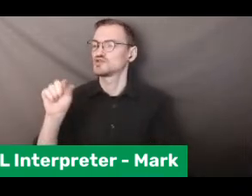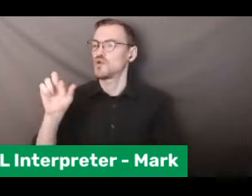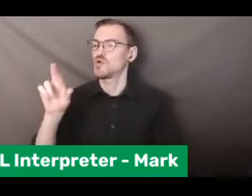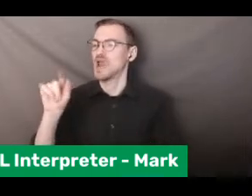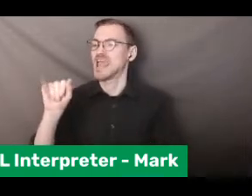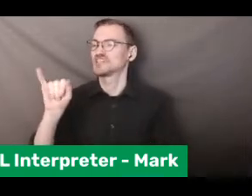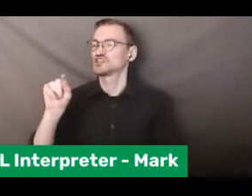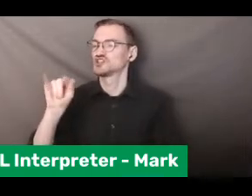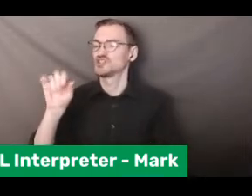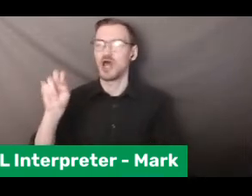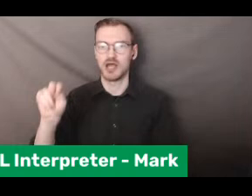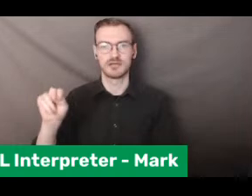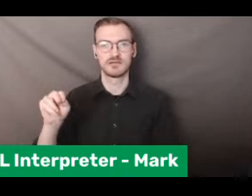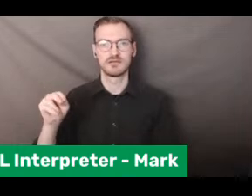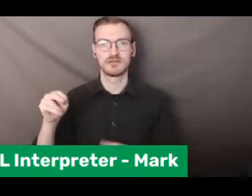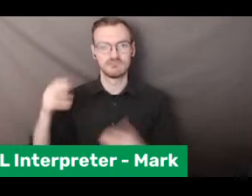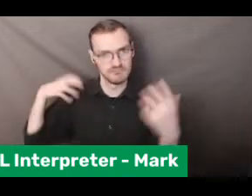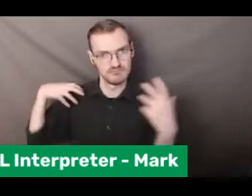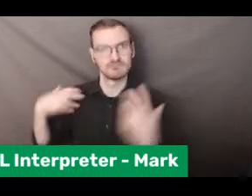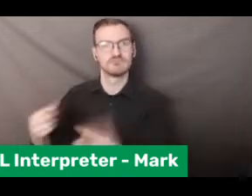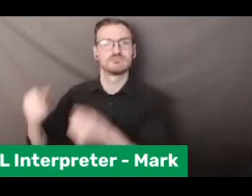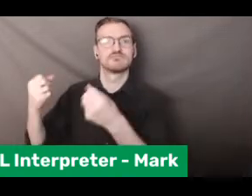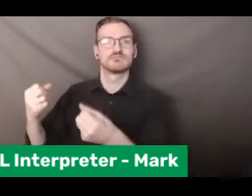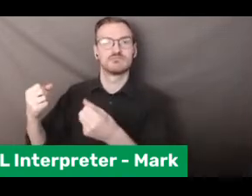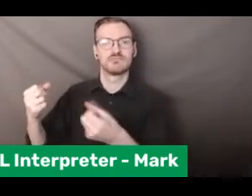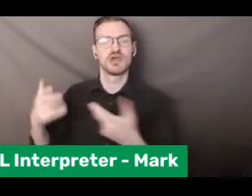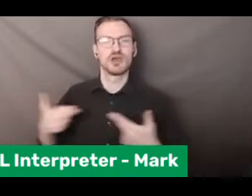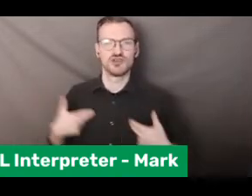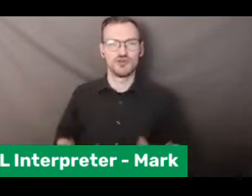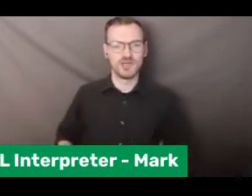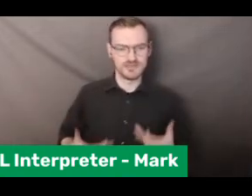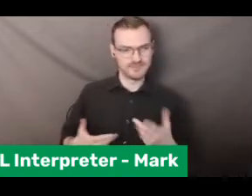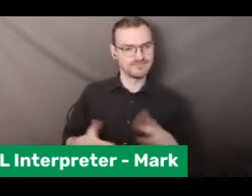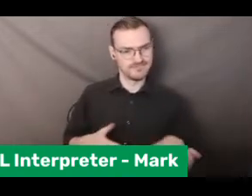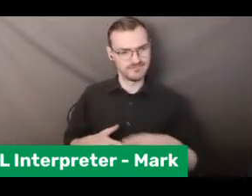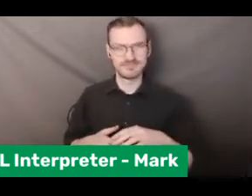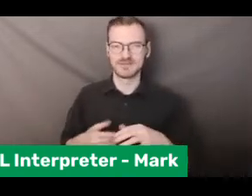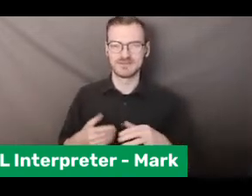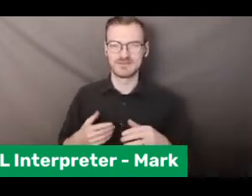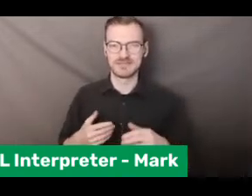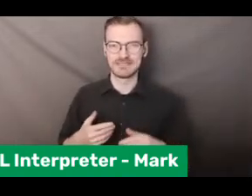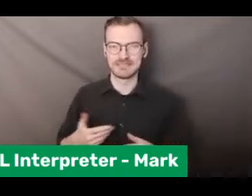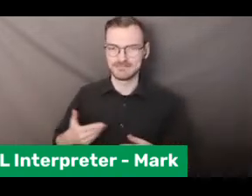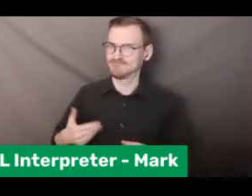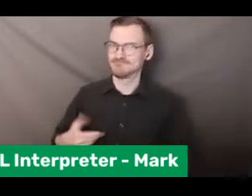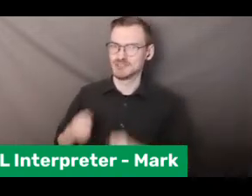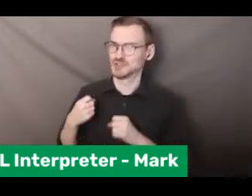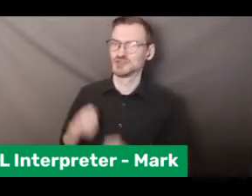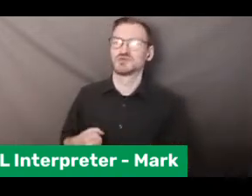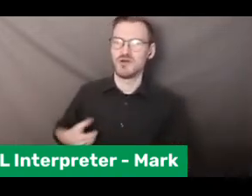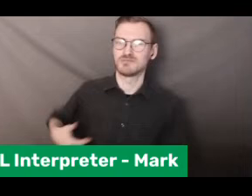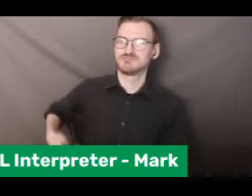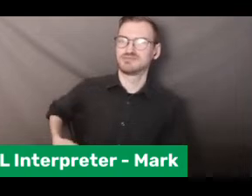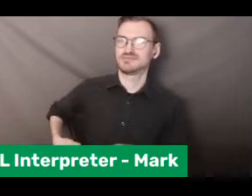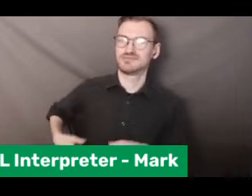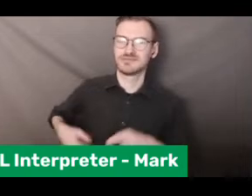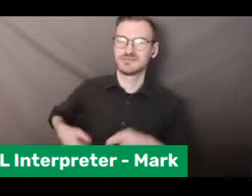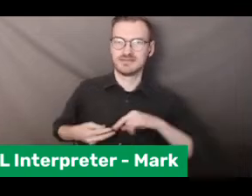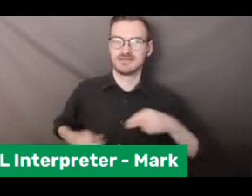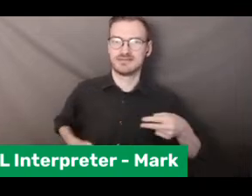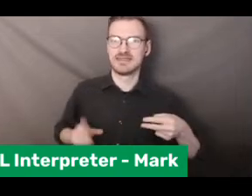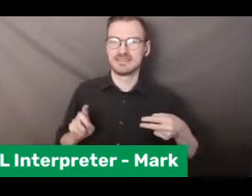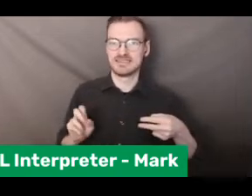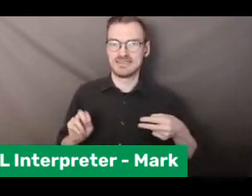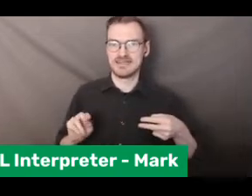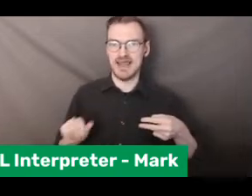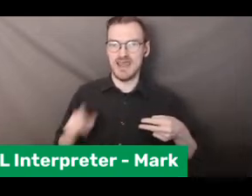DNA to care for each other, to love one another, to ask questions about our place in the world and to do something about it. Have you ever